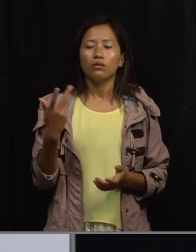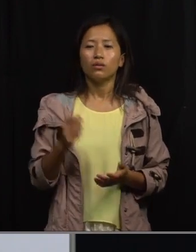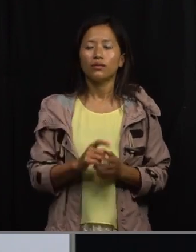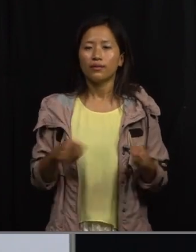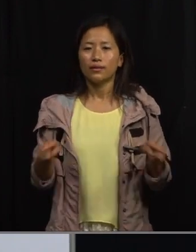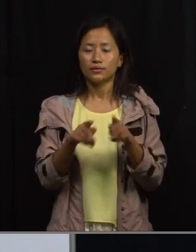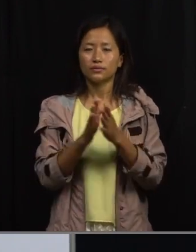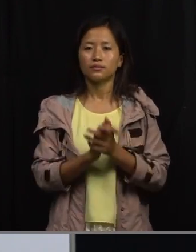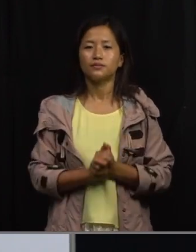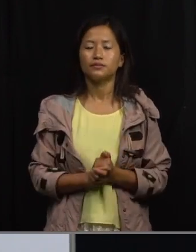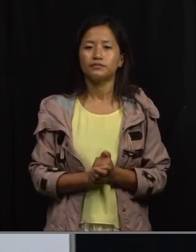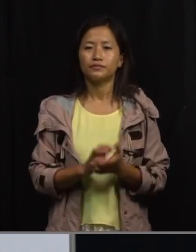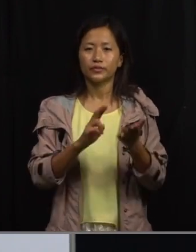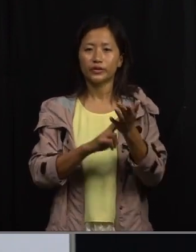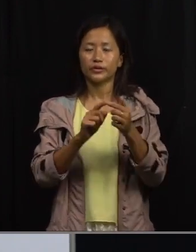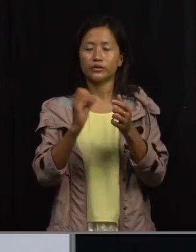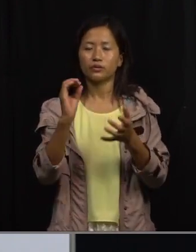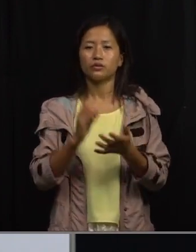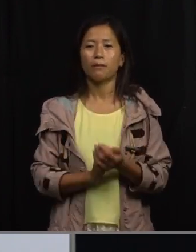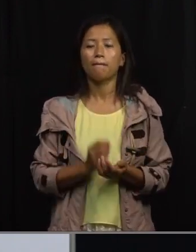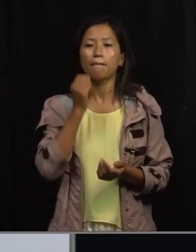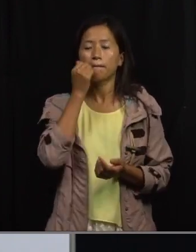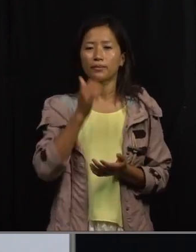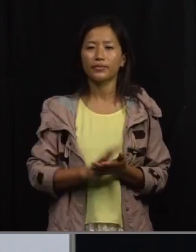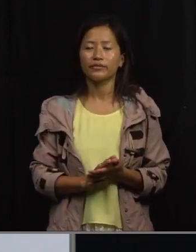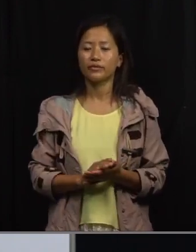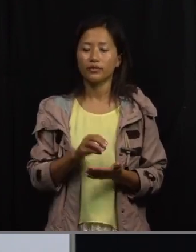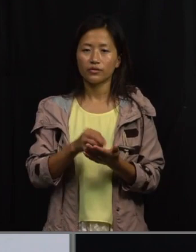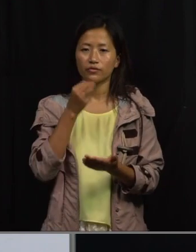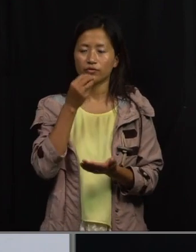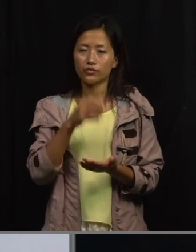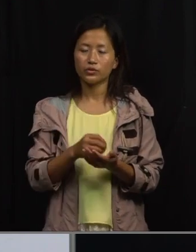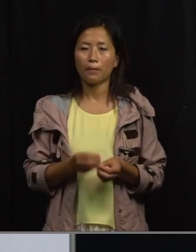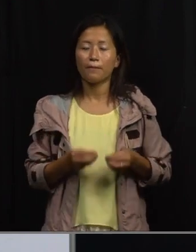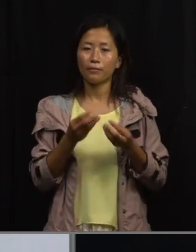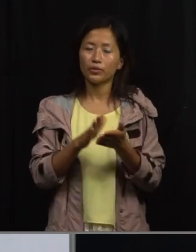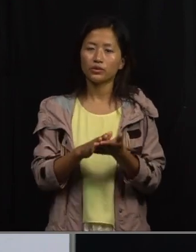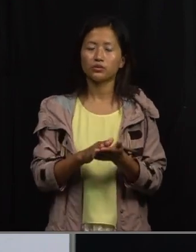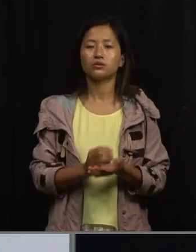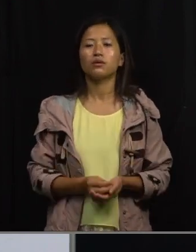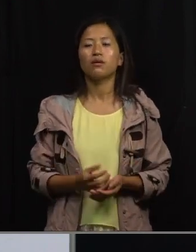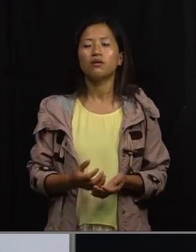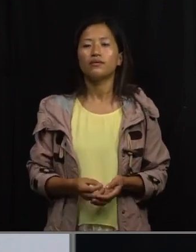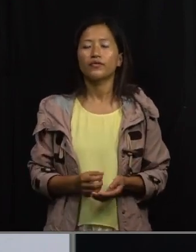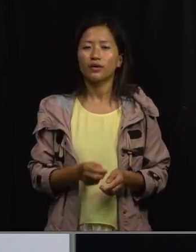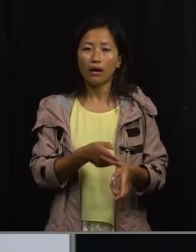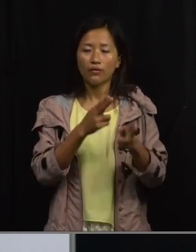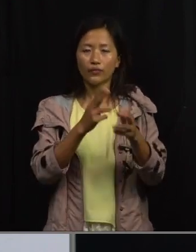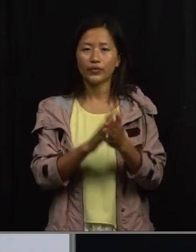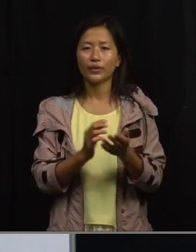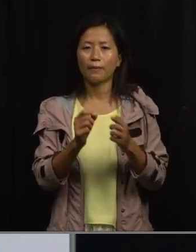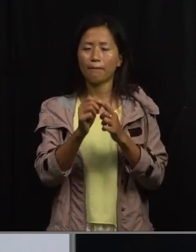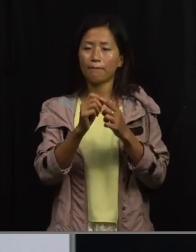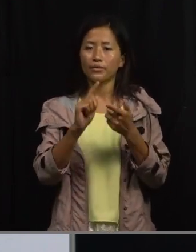whereas the Neolithic man, they were food producer. And the hunters in the